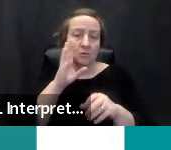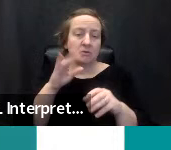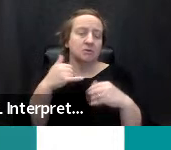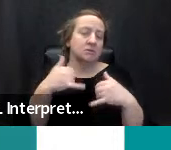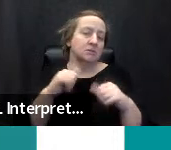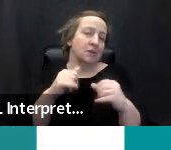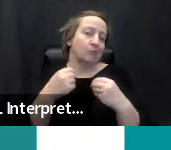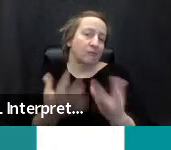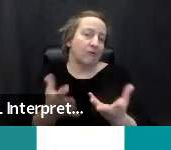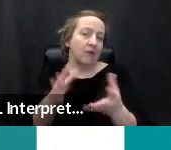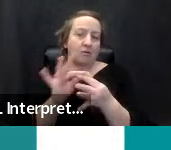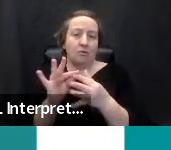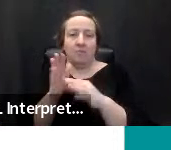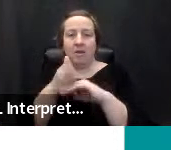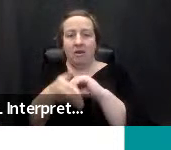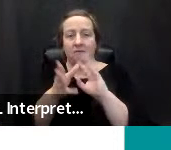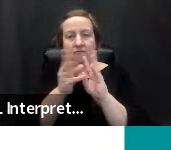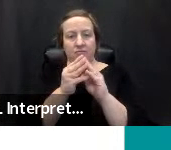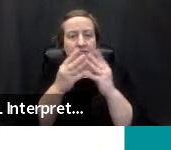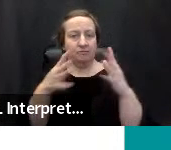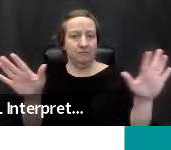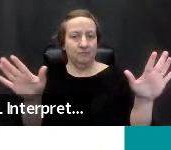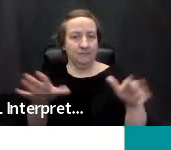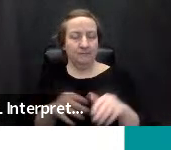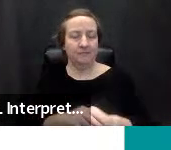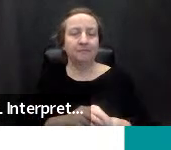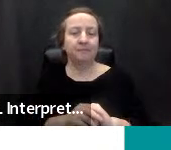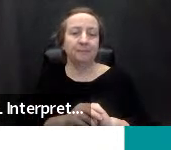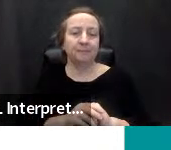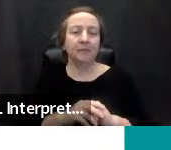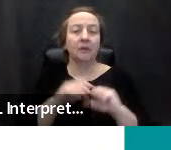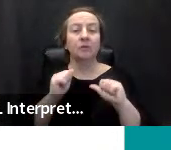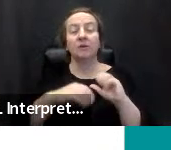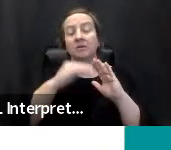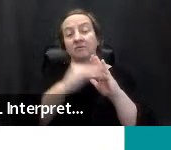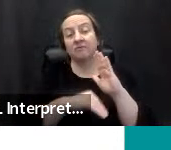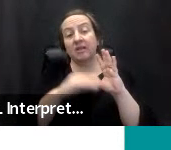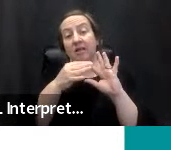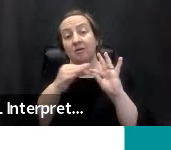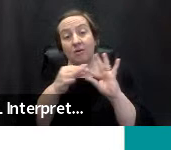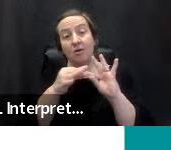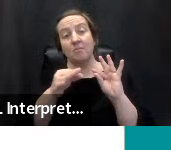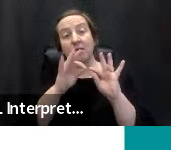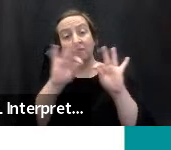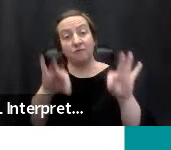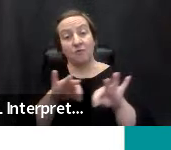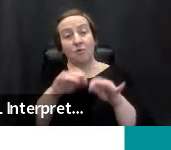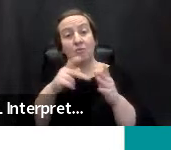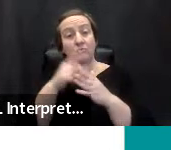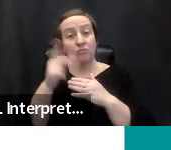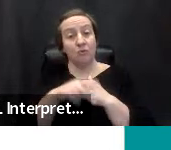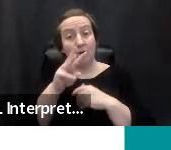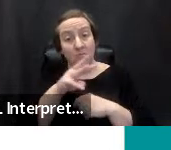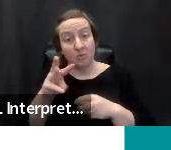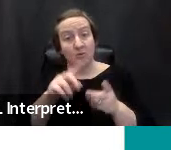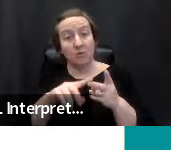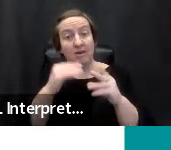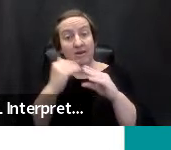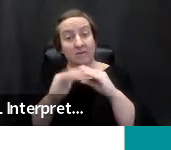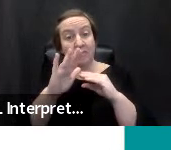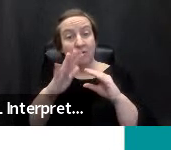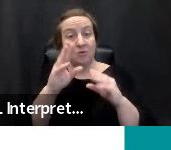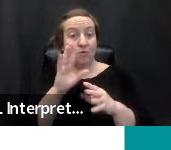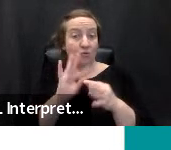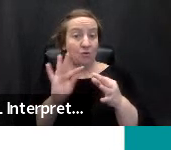comments after the meeting. You can fill out the comment form on the program website or email your comments